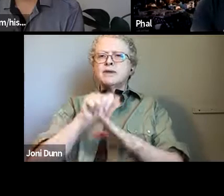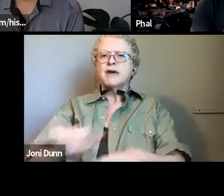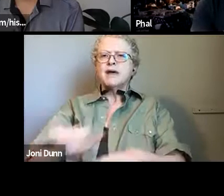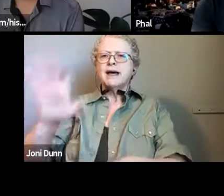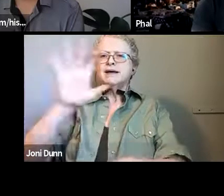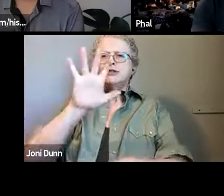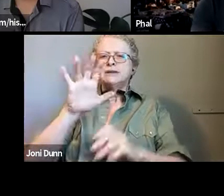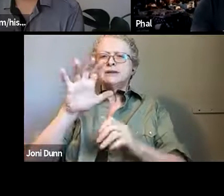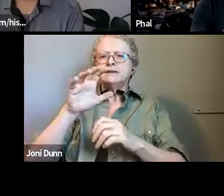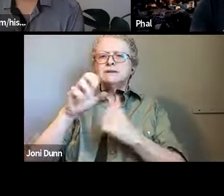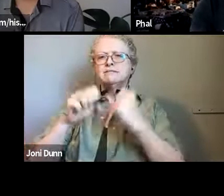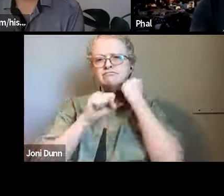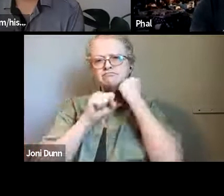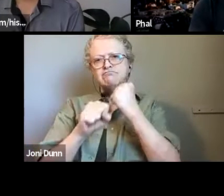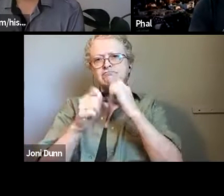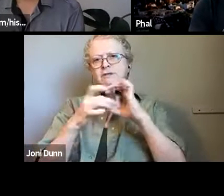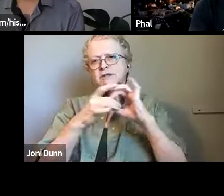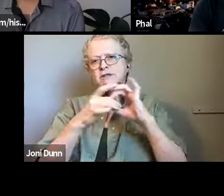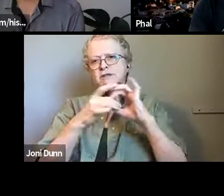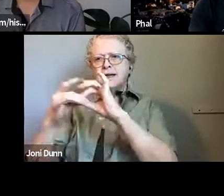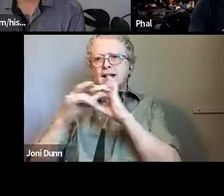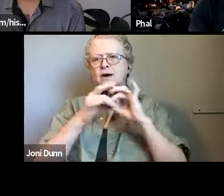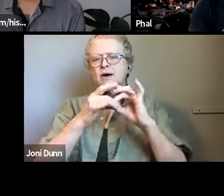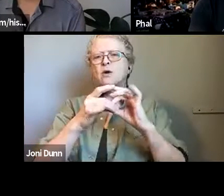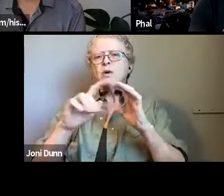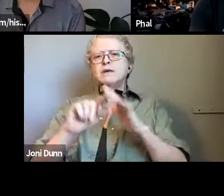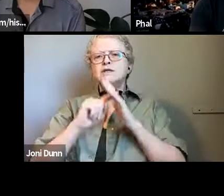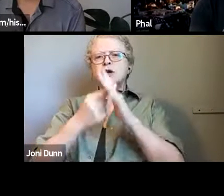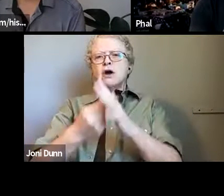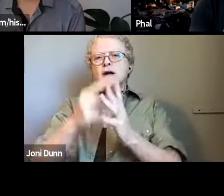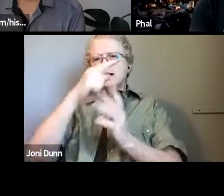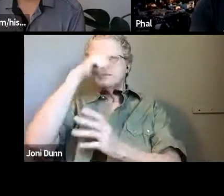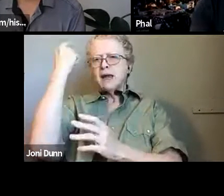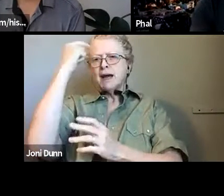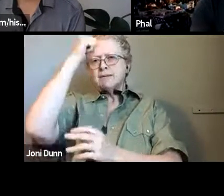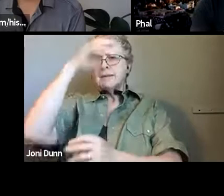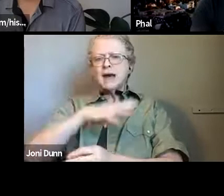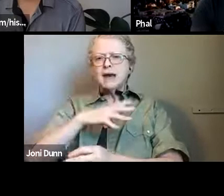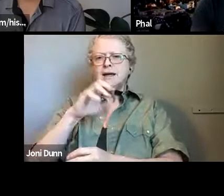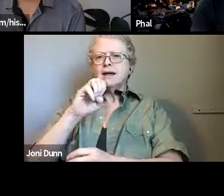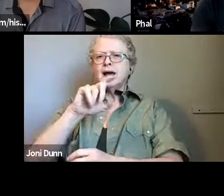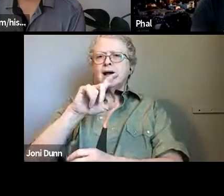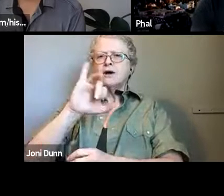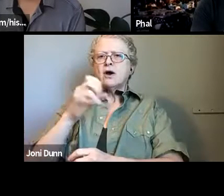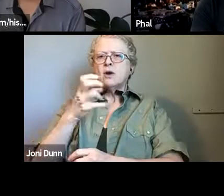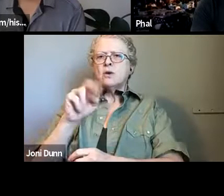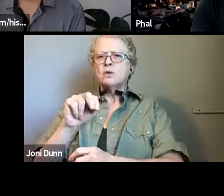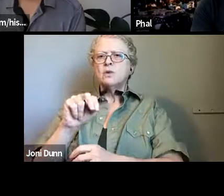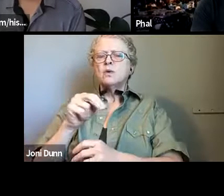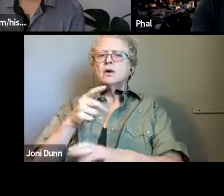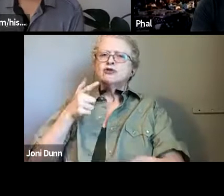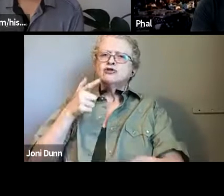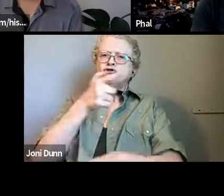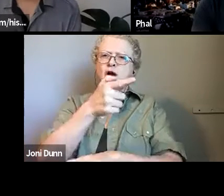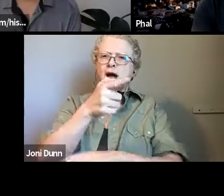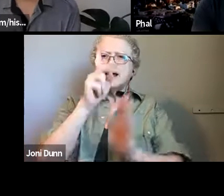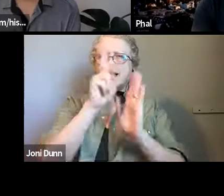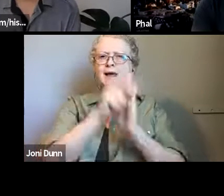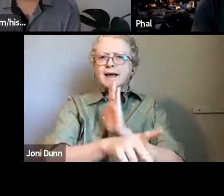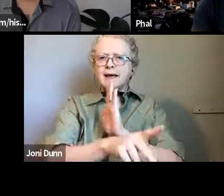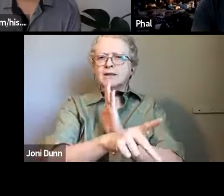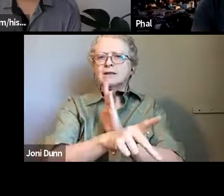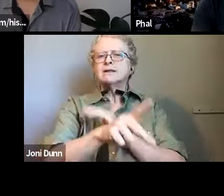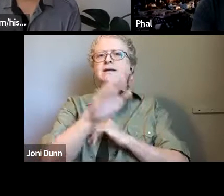we really started when a Black man here in El Cajon was shot and killed by the police, was having a mental health